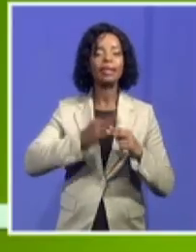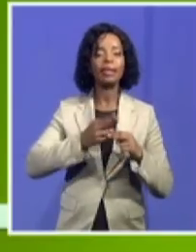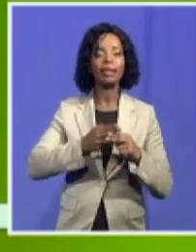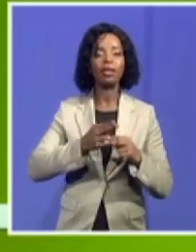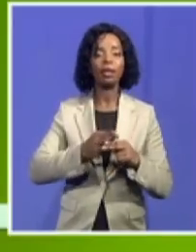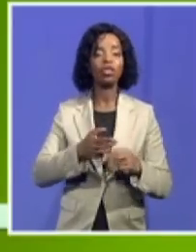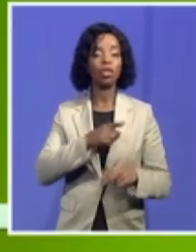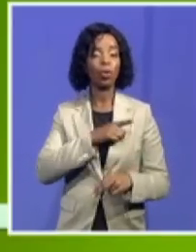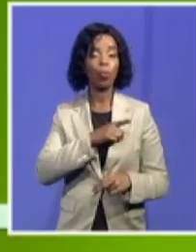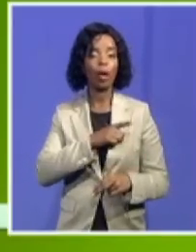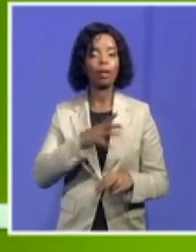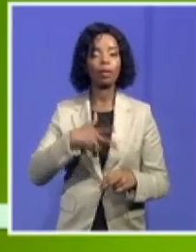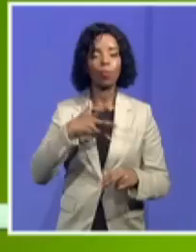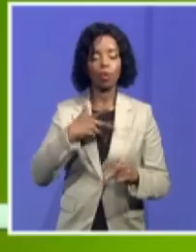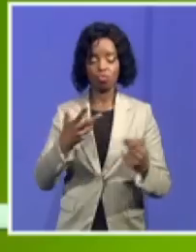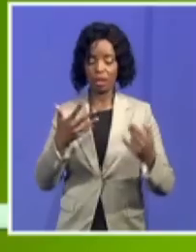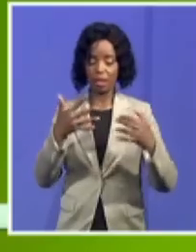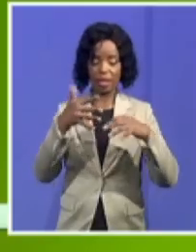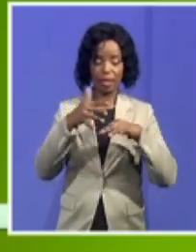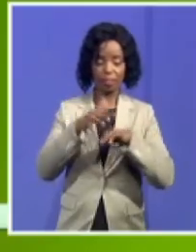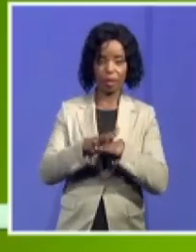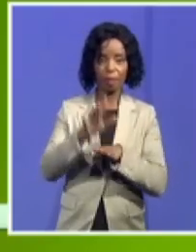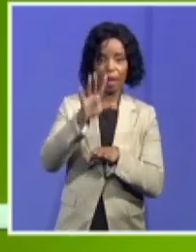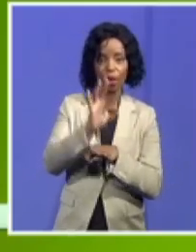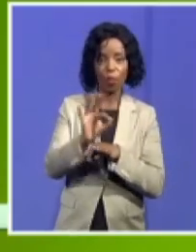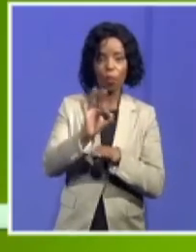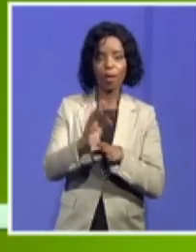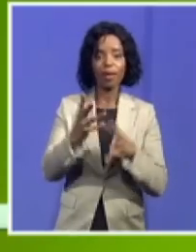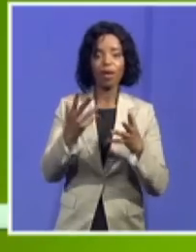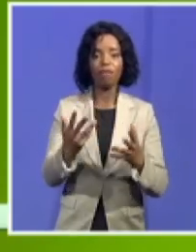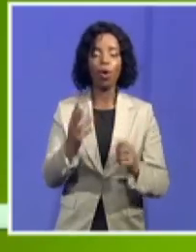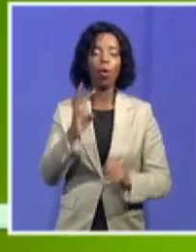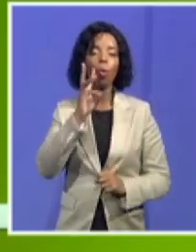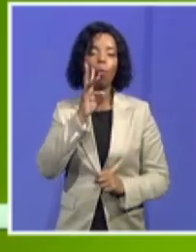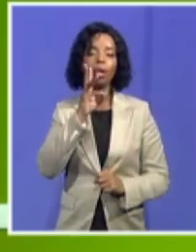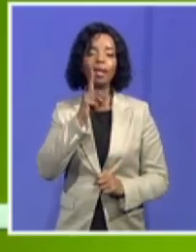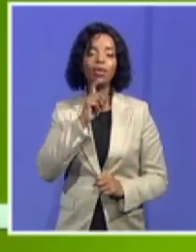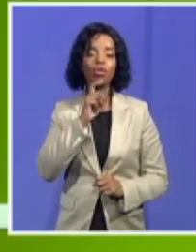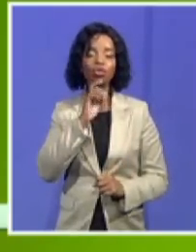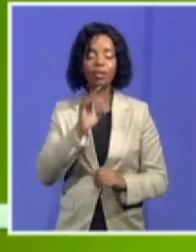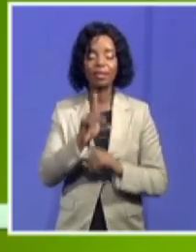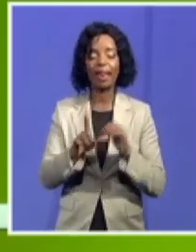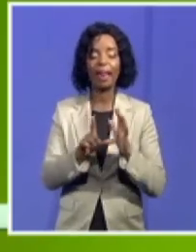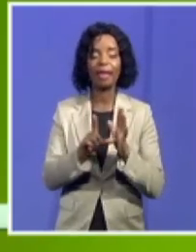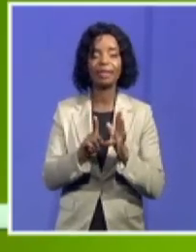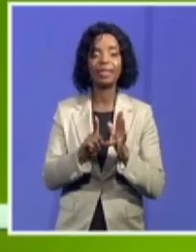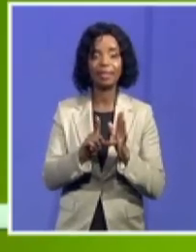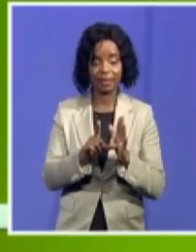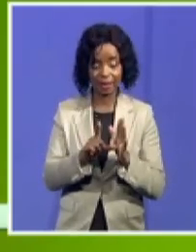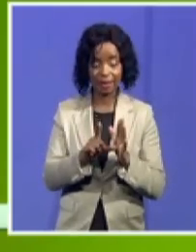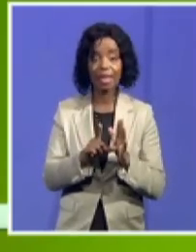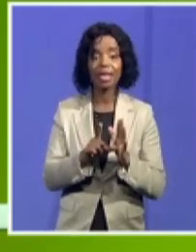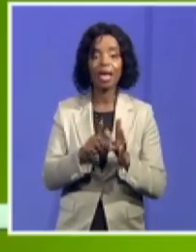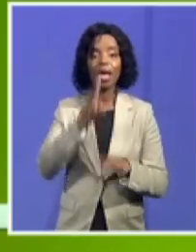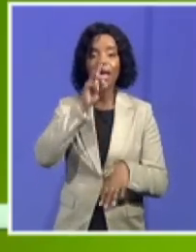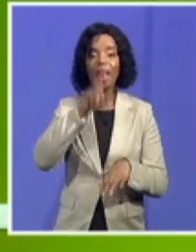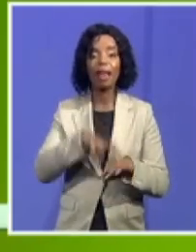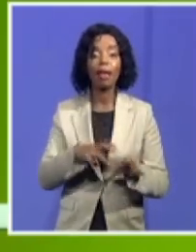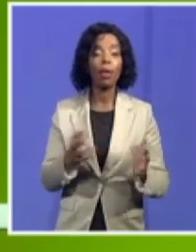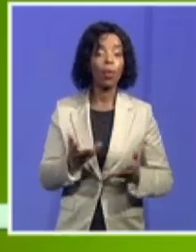turnaround plan for the issuing of water use licenses that are so needed in the mining